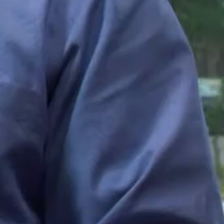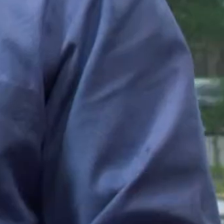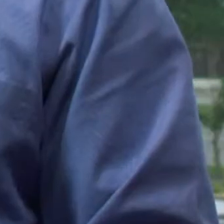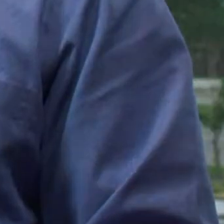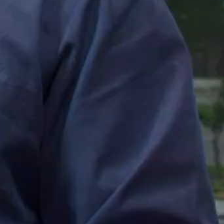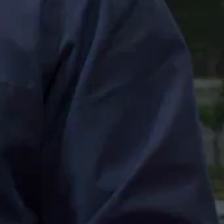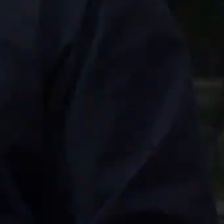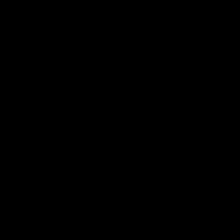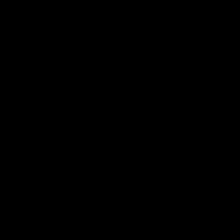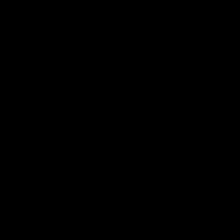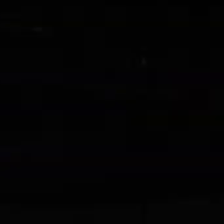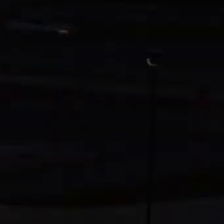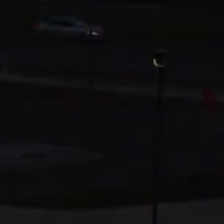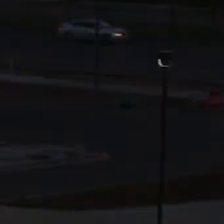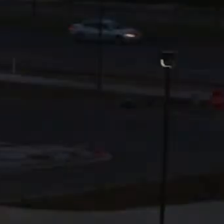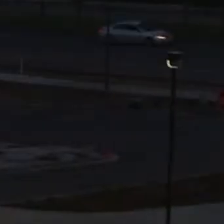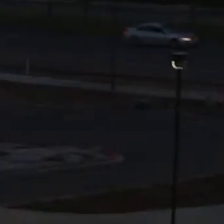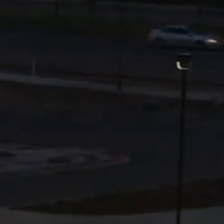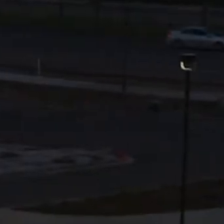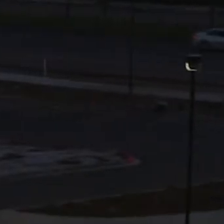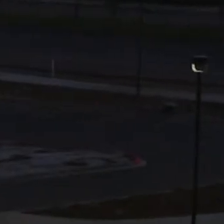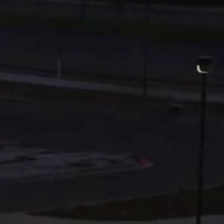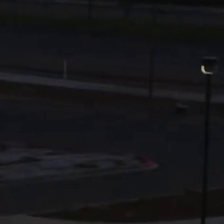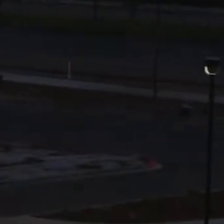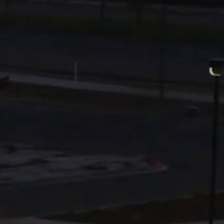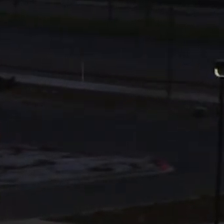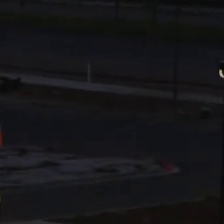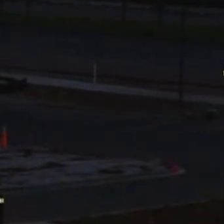and physical therapists.